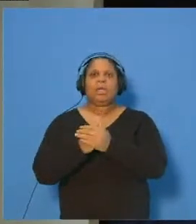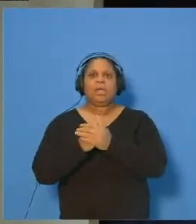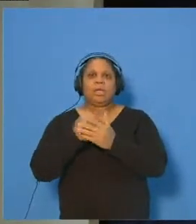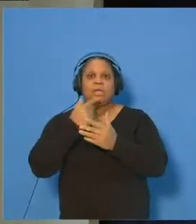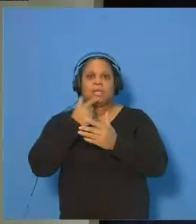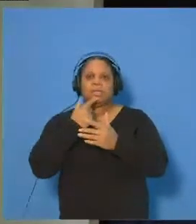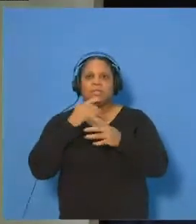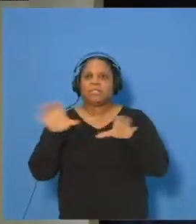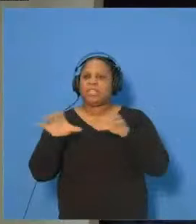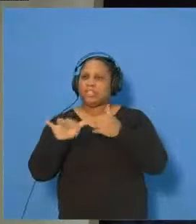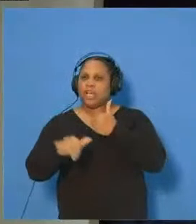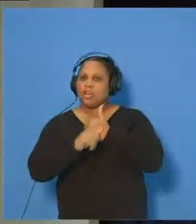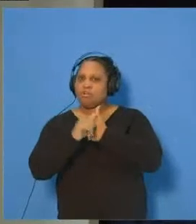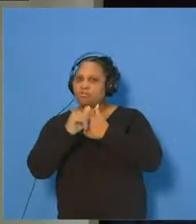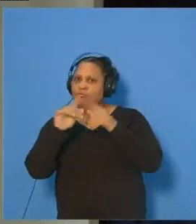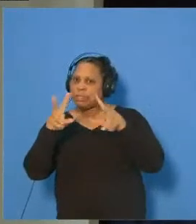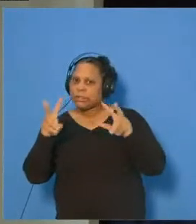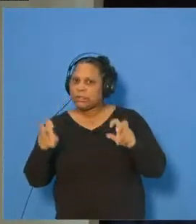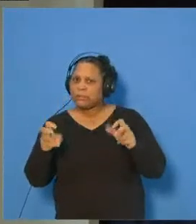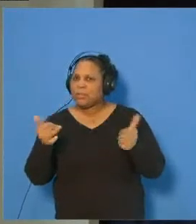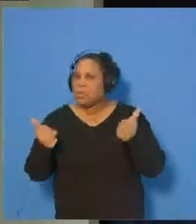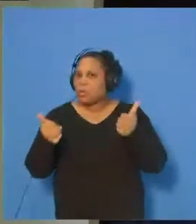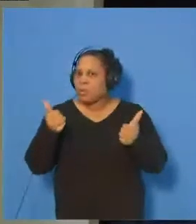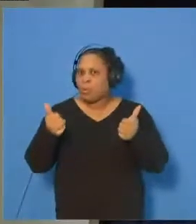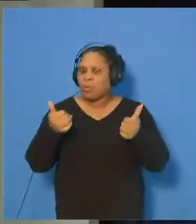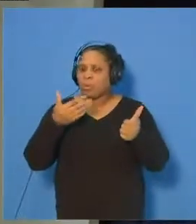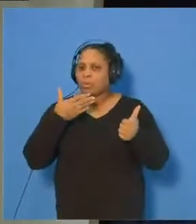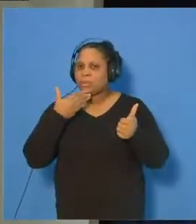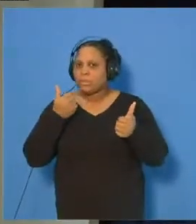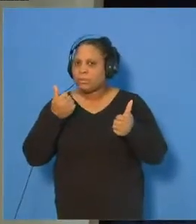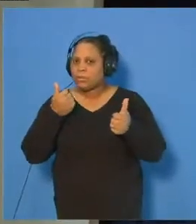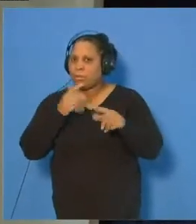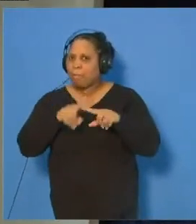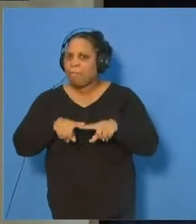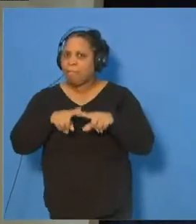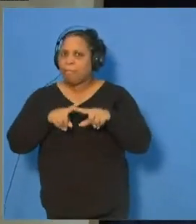risk assessment on which one goes next based on